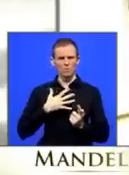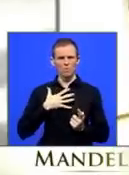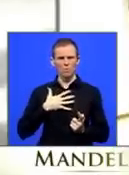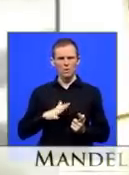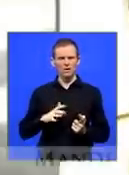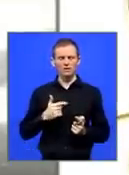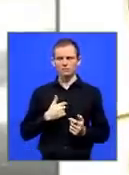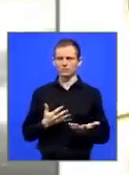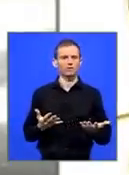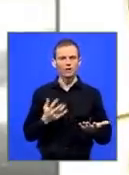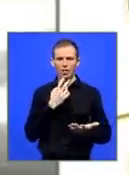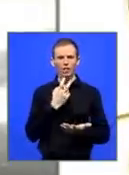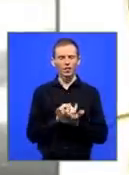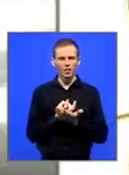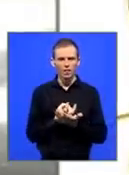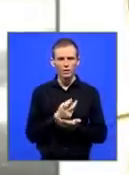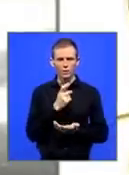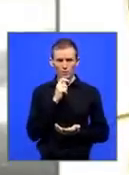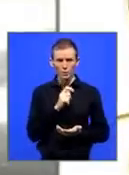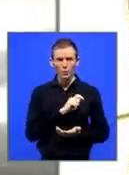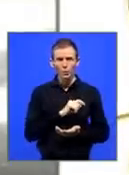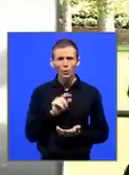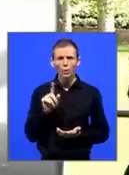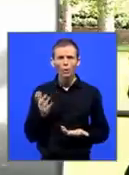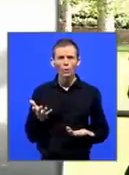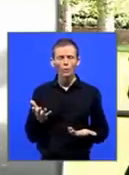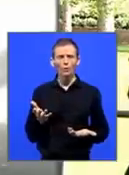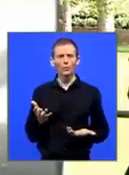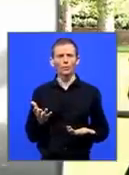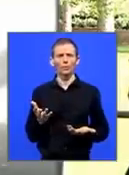I could not believe. That's why